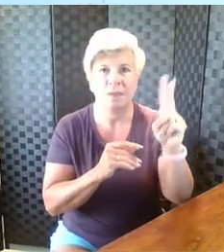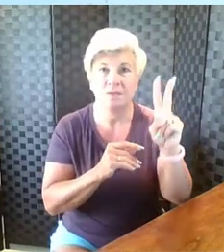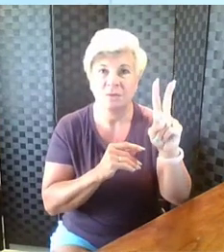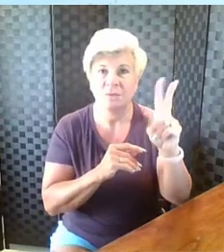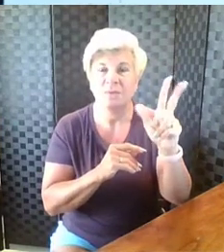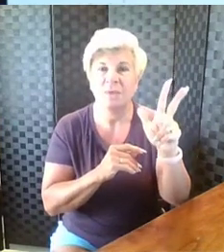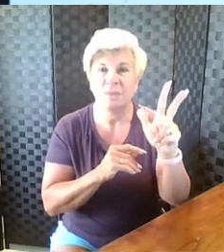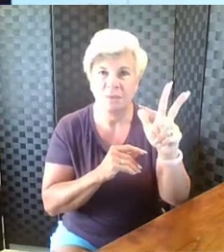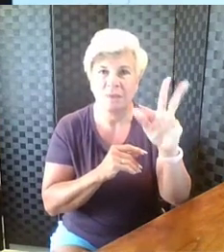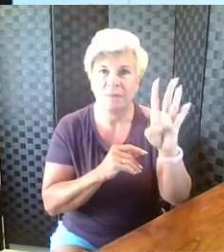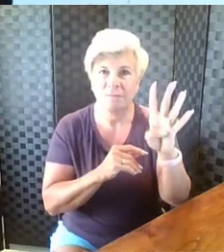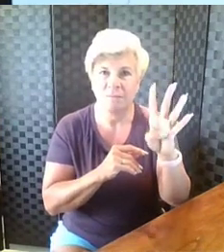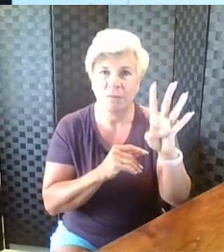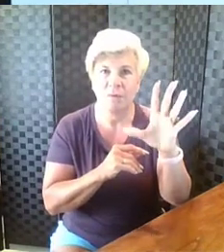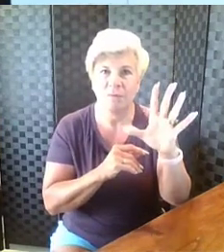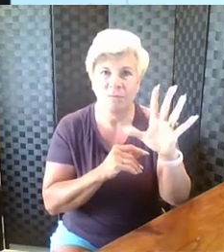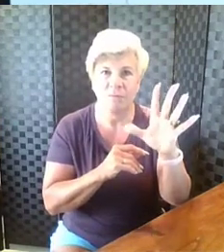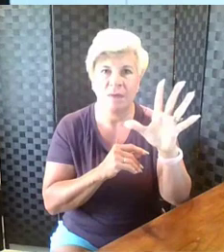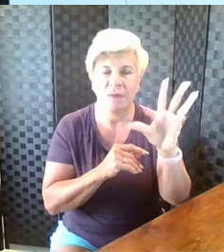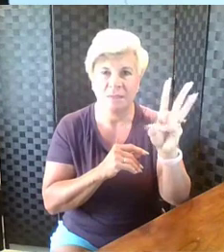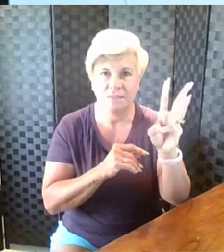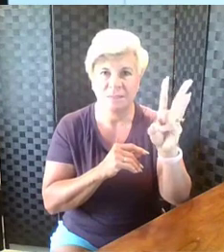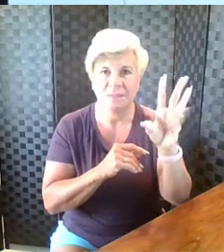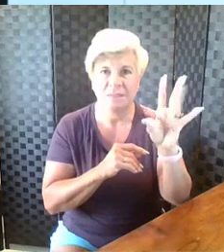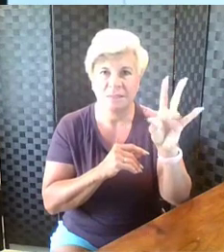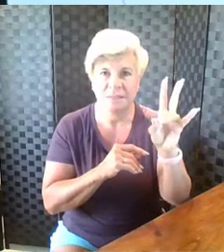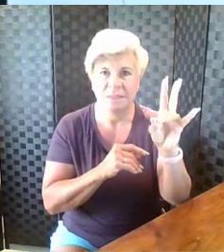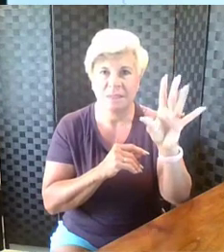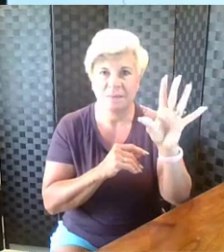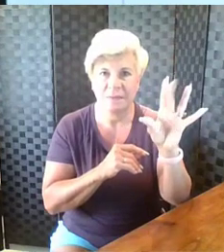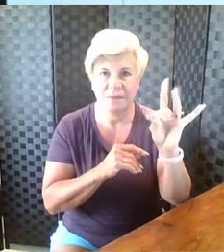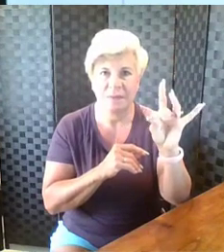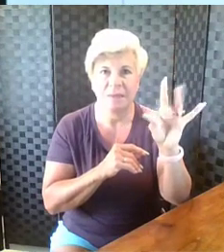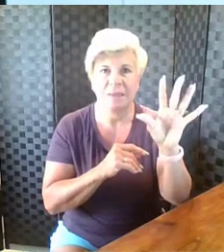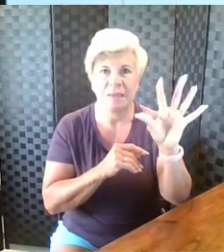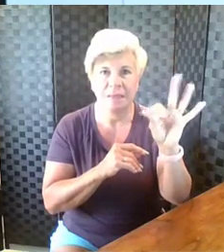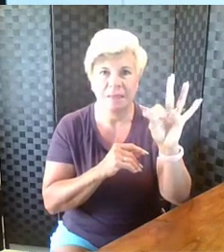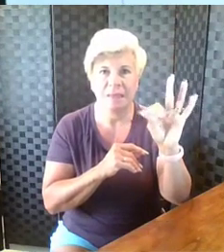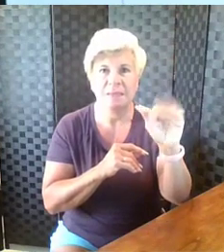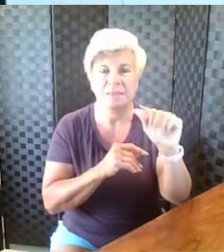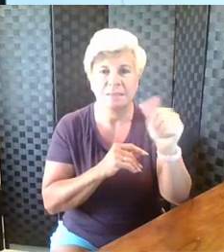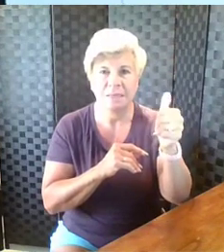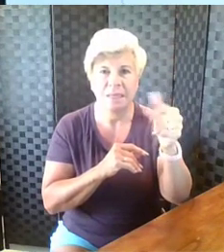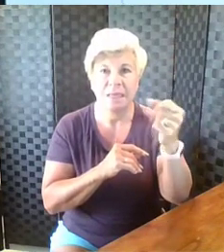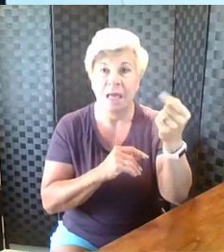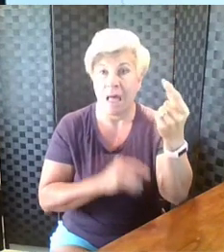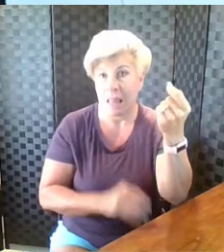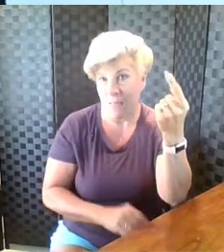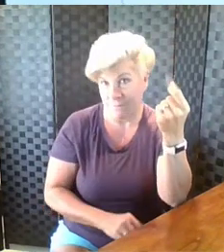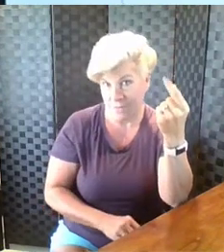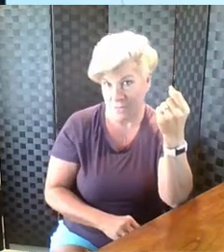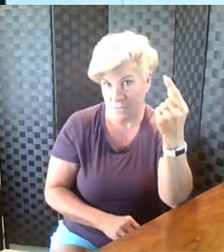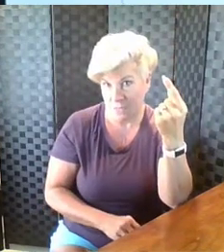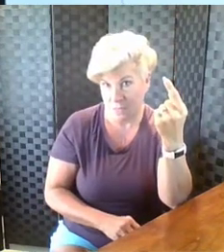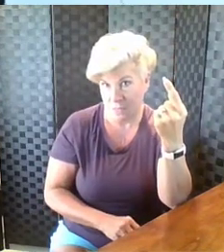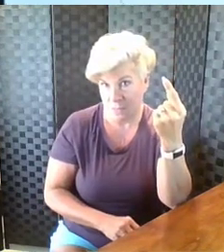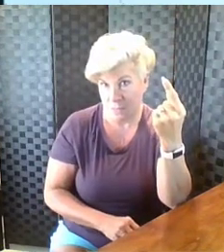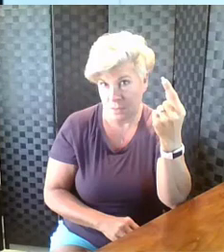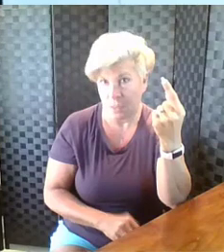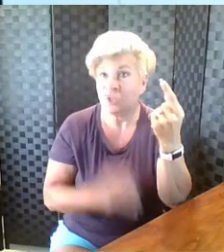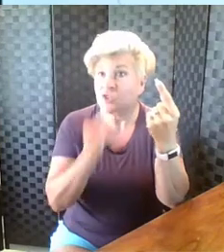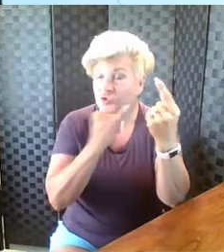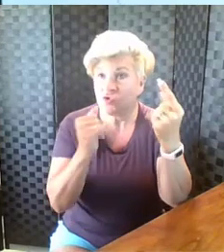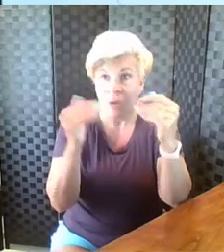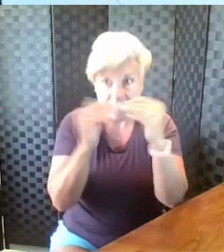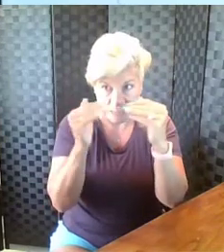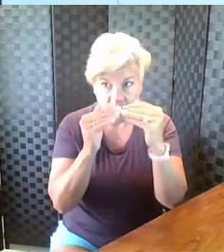1, 2, 3, 4, 5, 6, 7, 8, 9, 10, 11. So let's draw